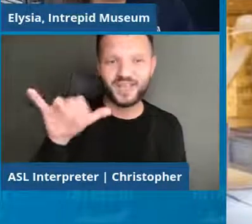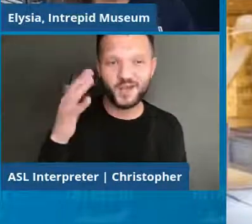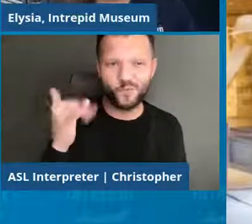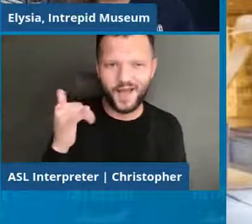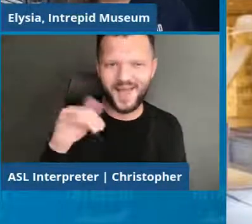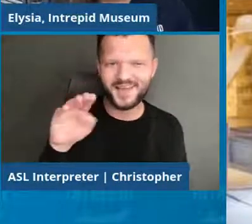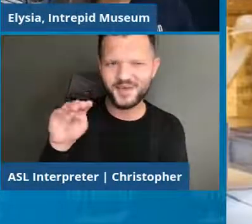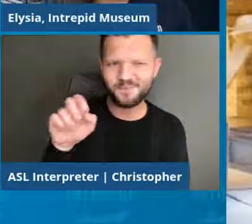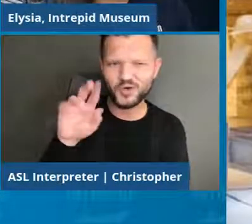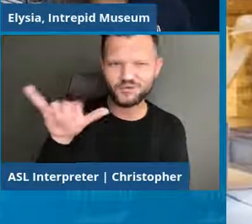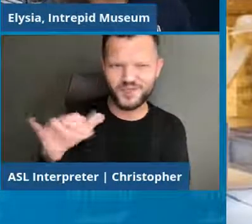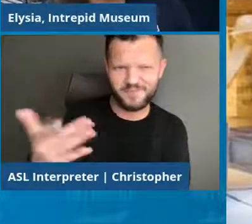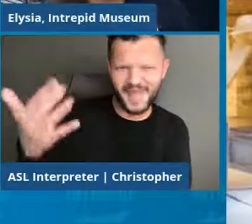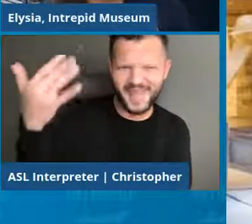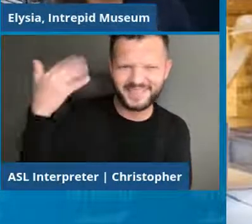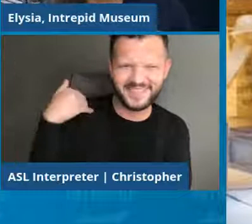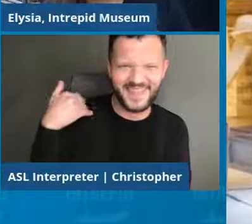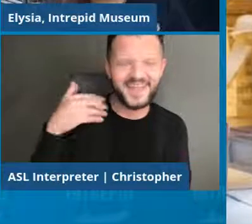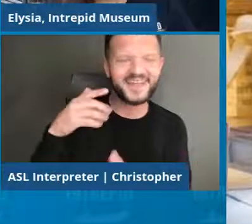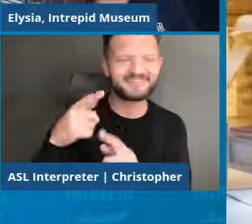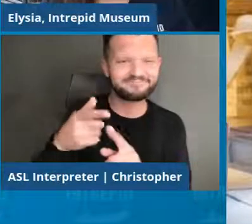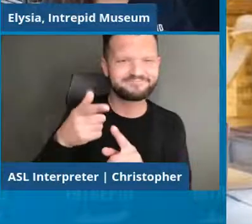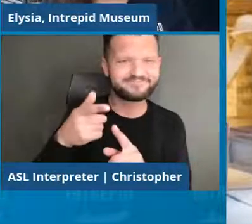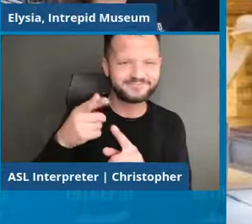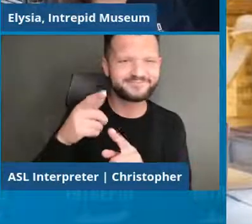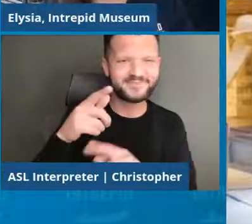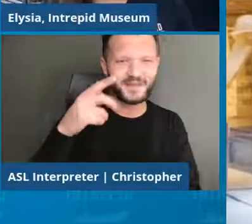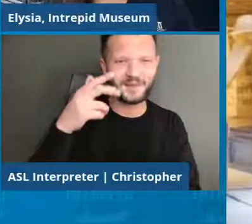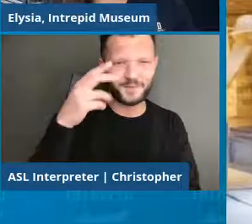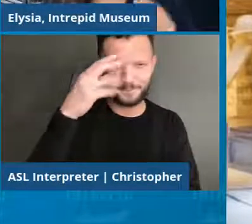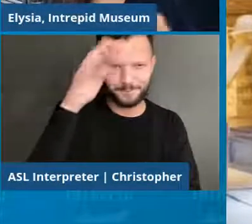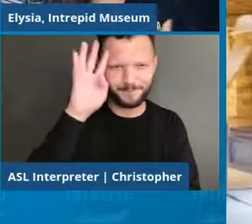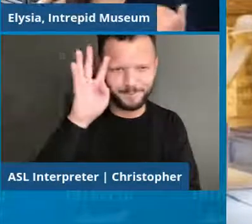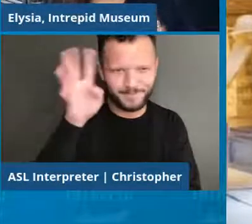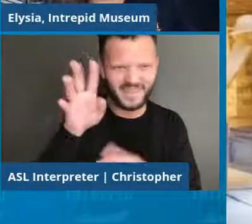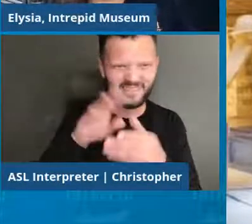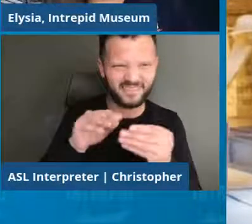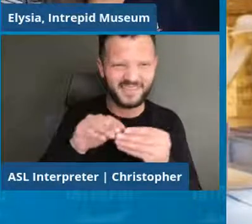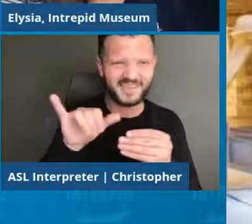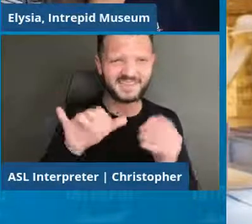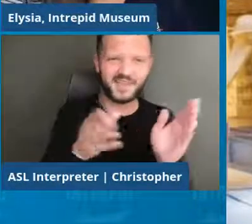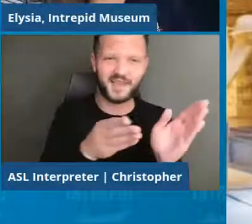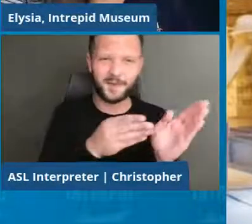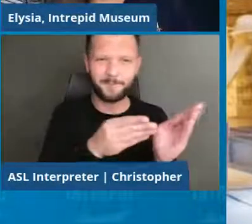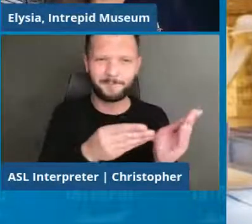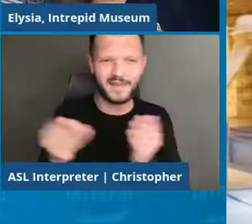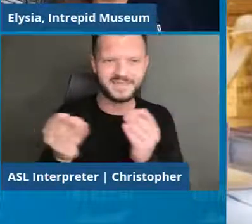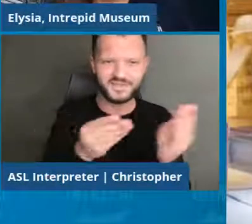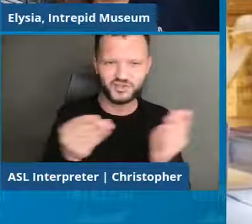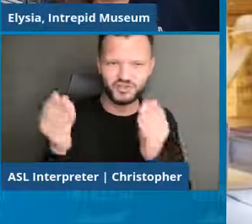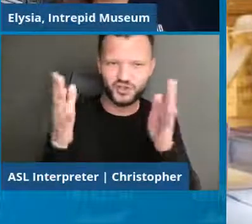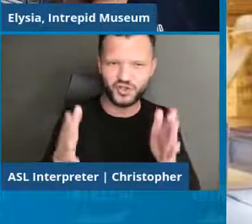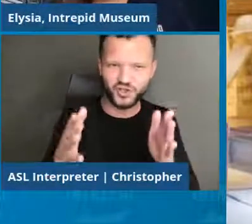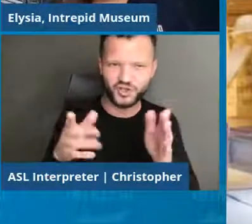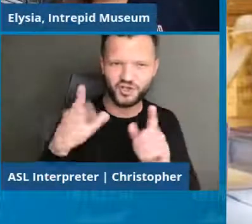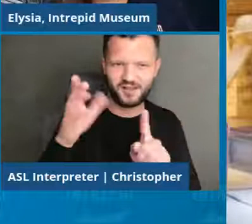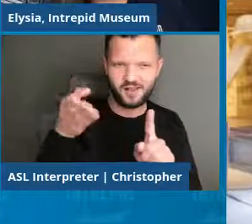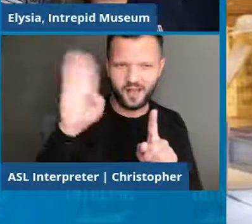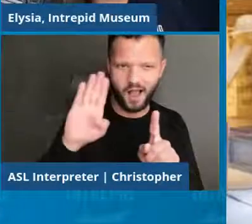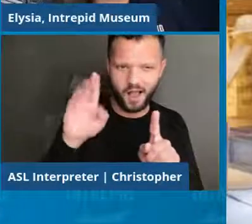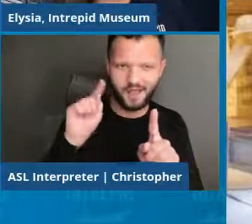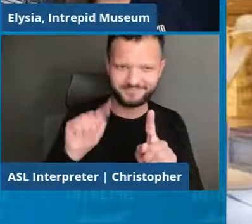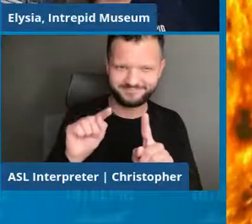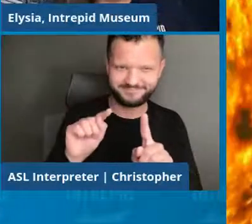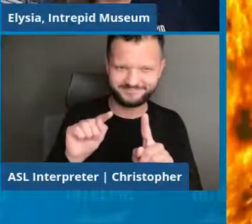messenger god. So, kind of like their mailman, you could say. And he was known for being really, really fast, which is pretty fitting because,